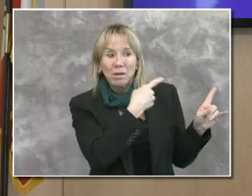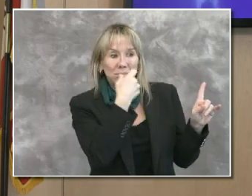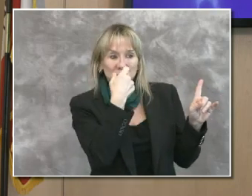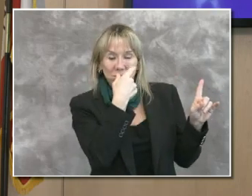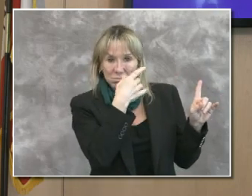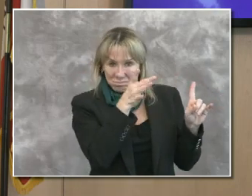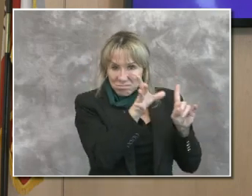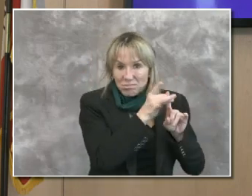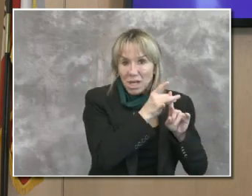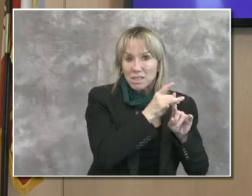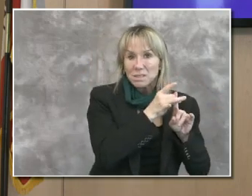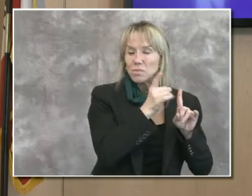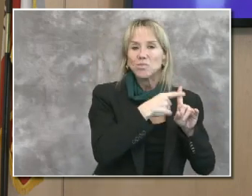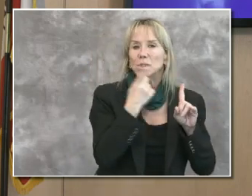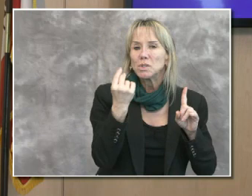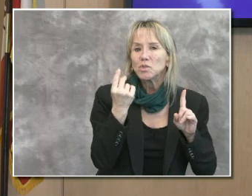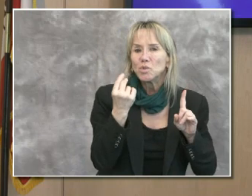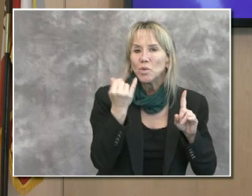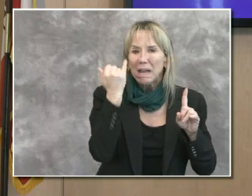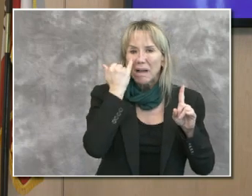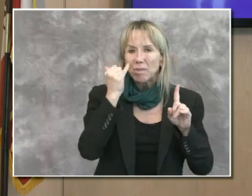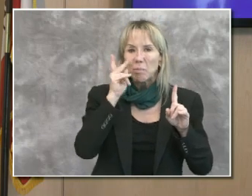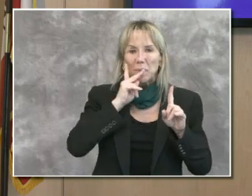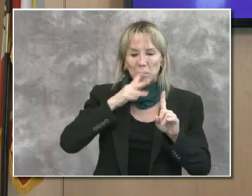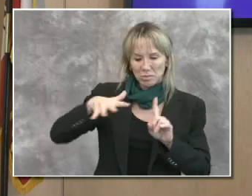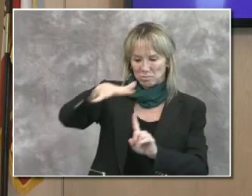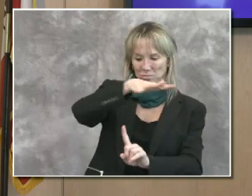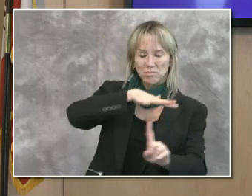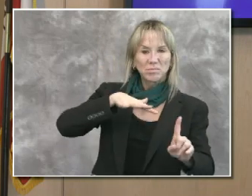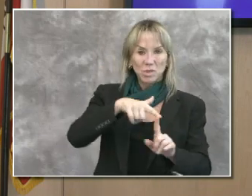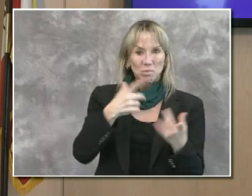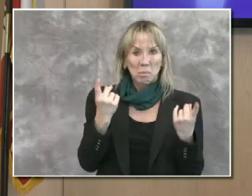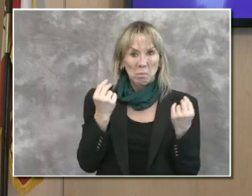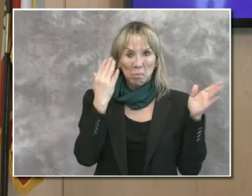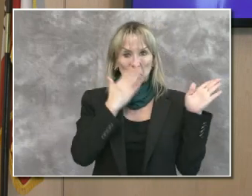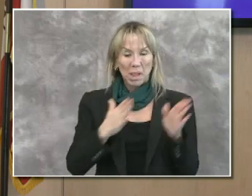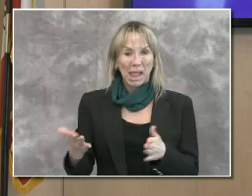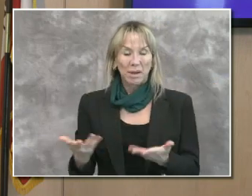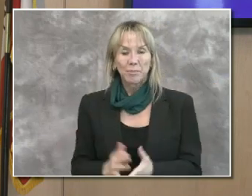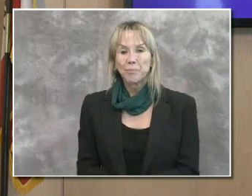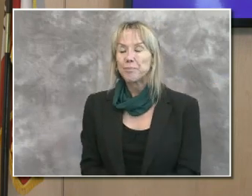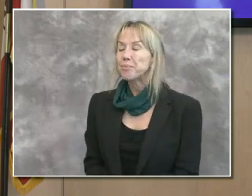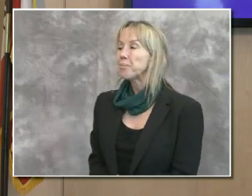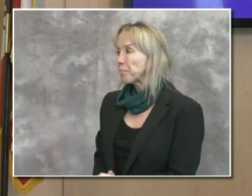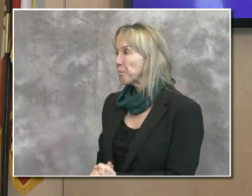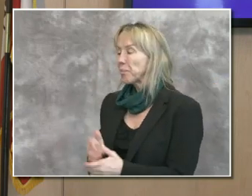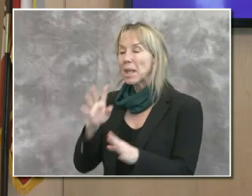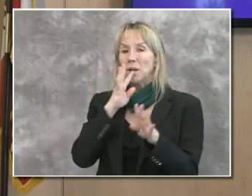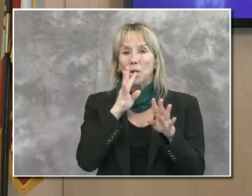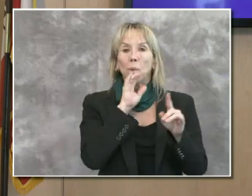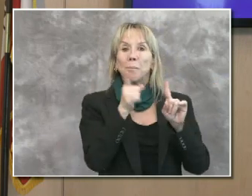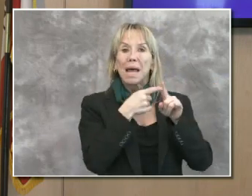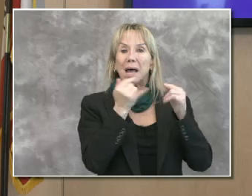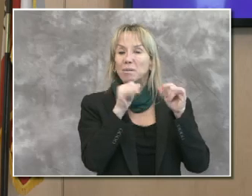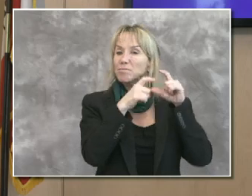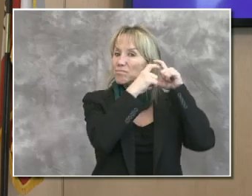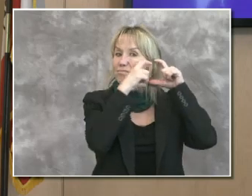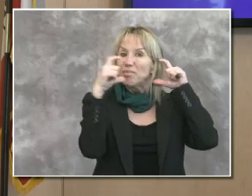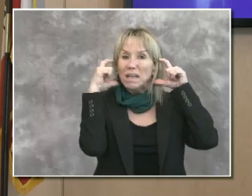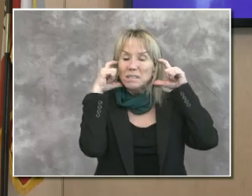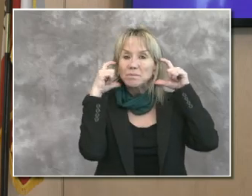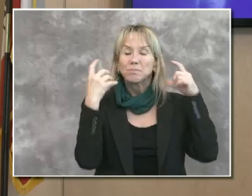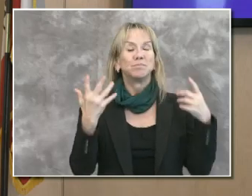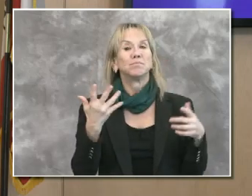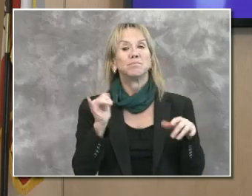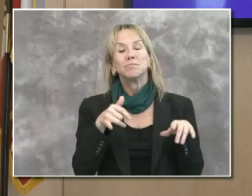tests positive and others who may have been in beds immediately surrounding them? So on face coverings are required